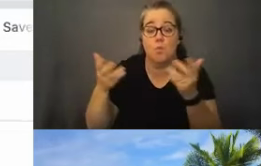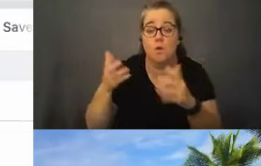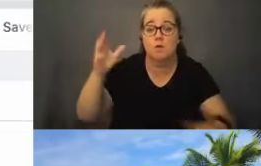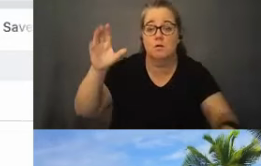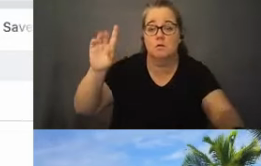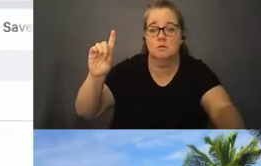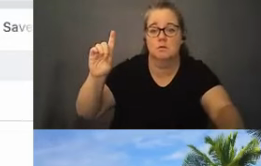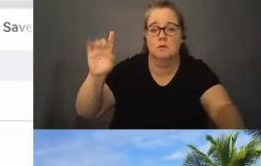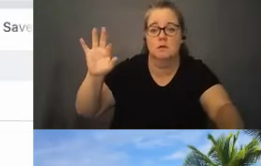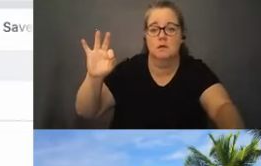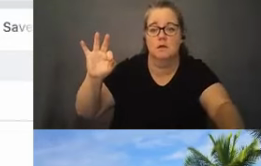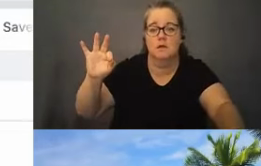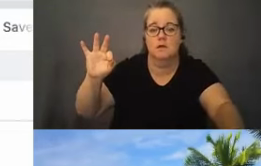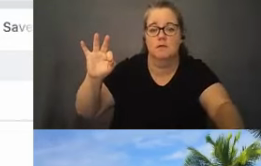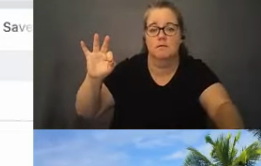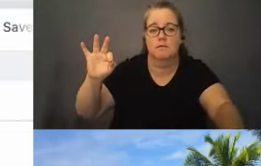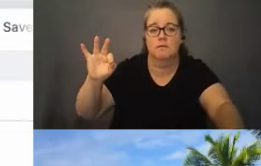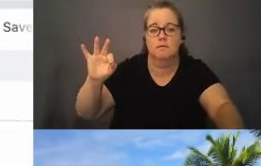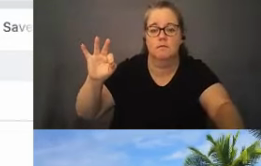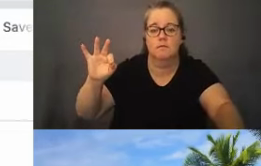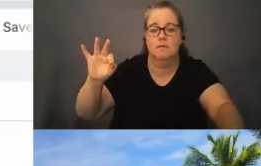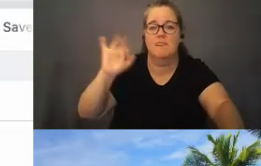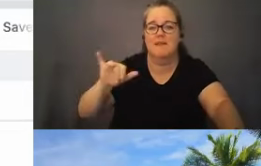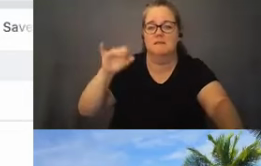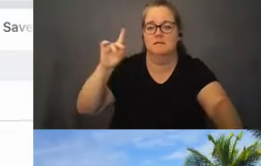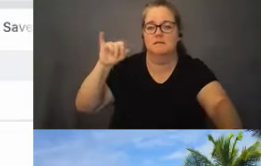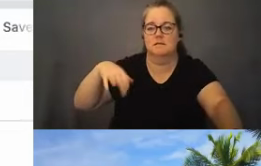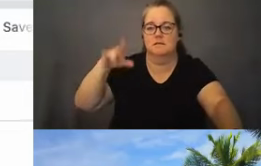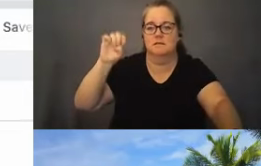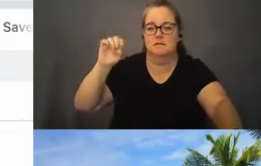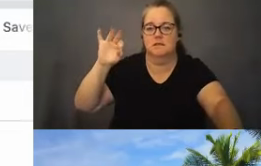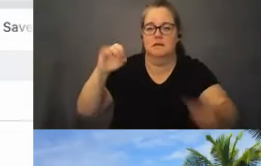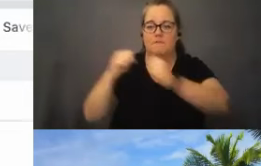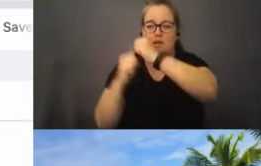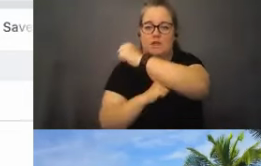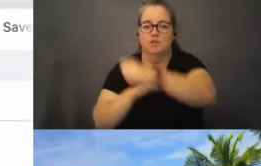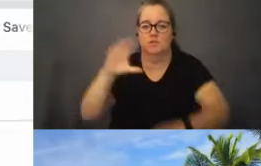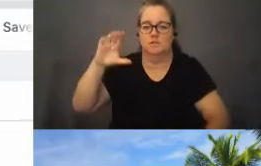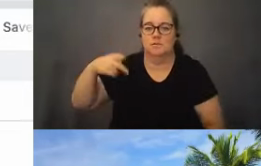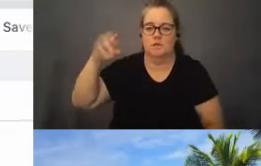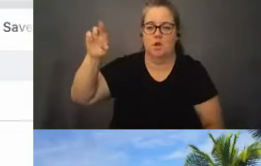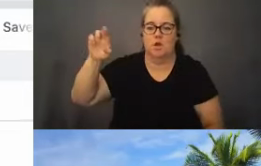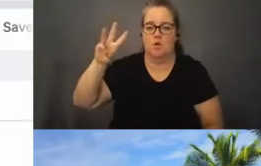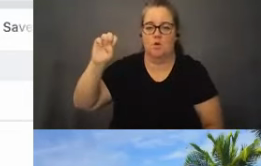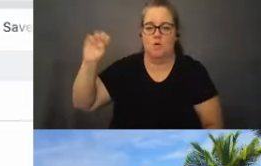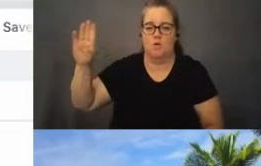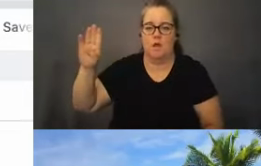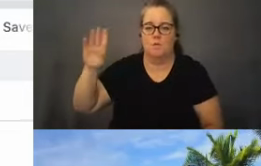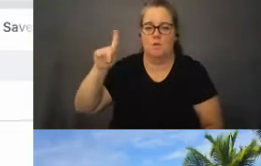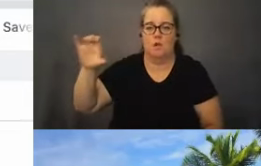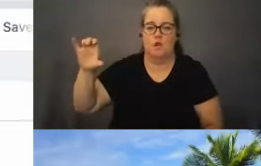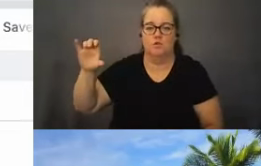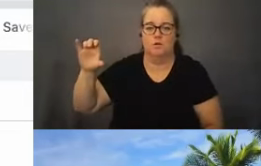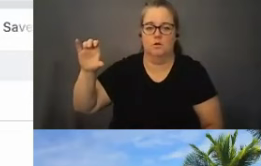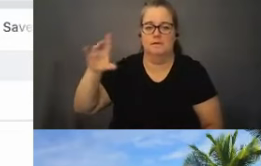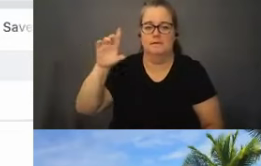DF, which stands for Disc Foundation, CPR Web 100.